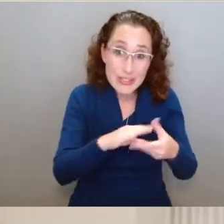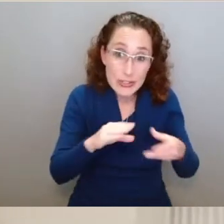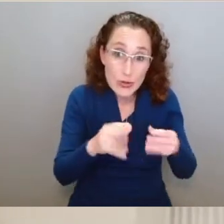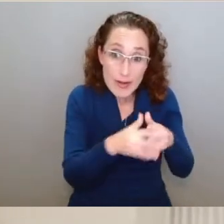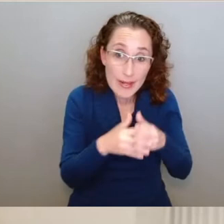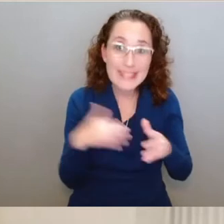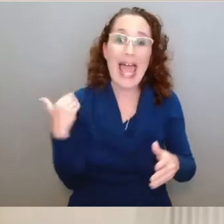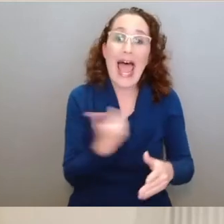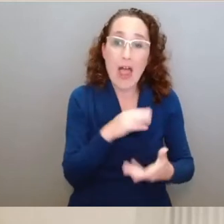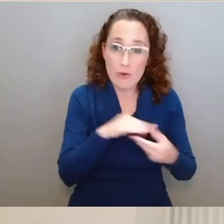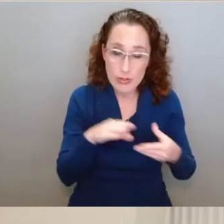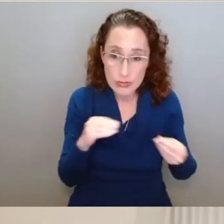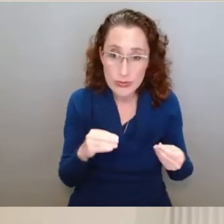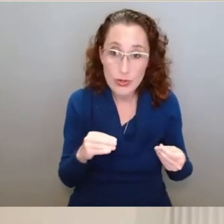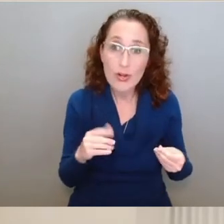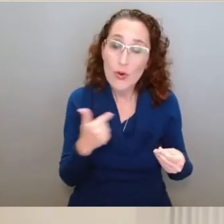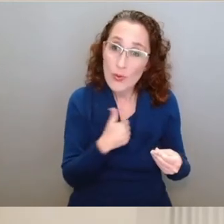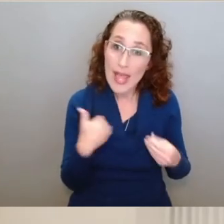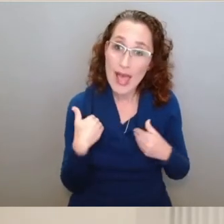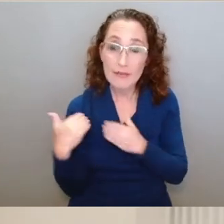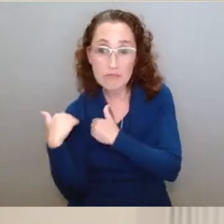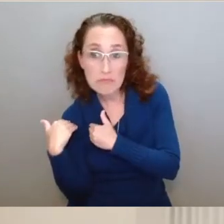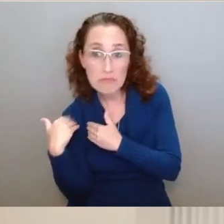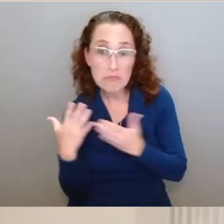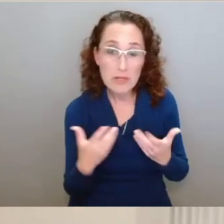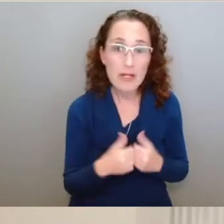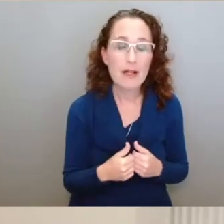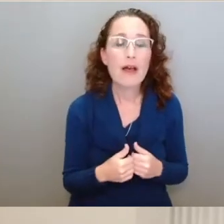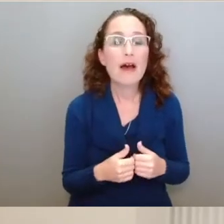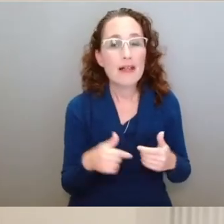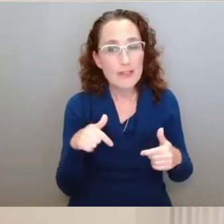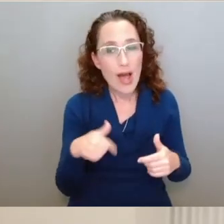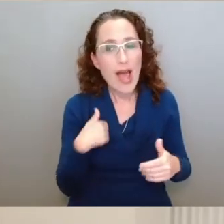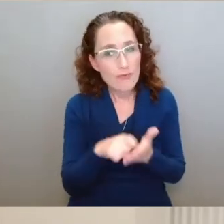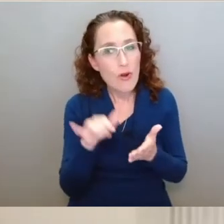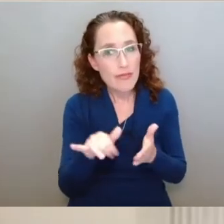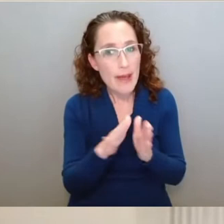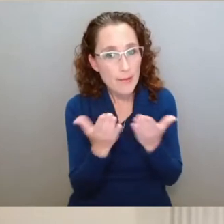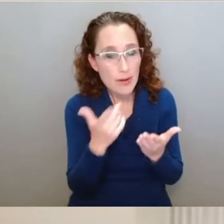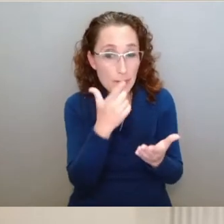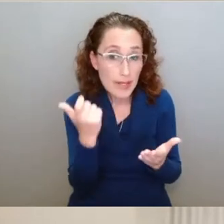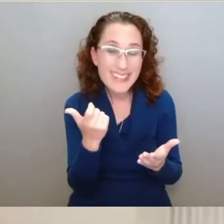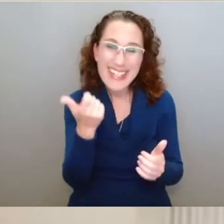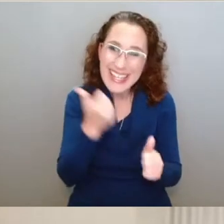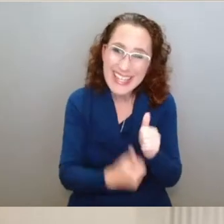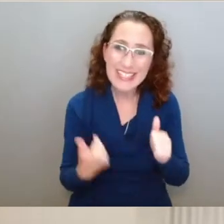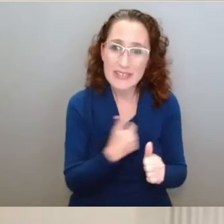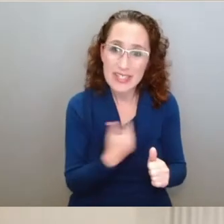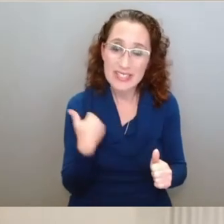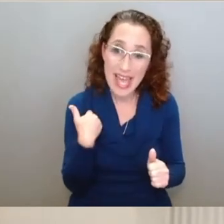of Us. It's really about the mutual interest that everyone has in addressing racism together.